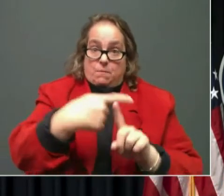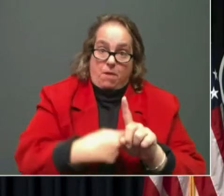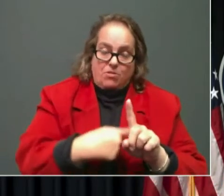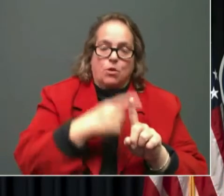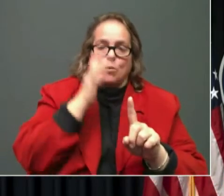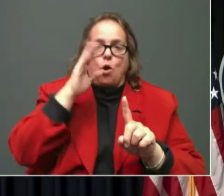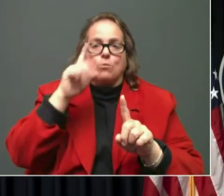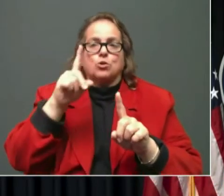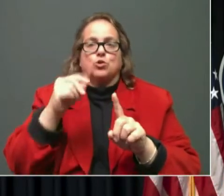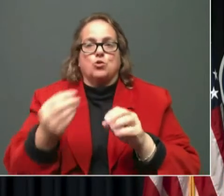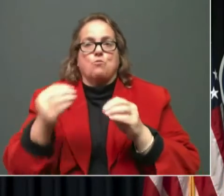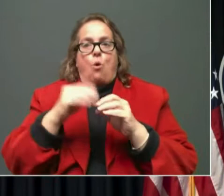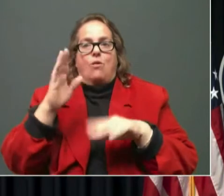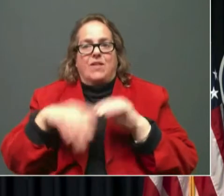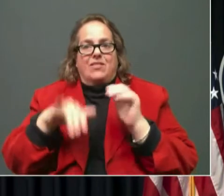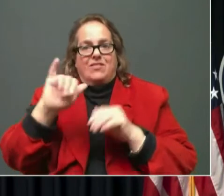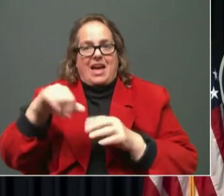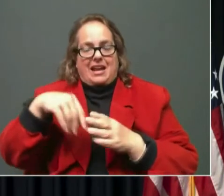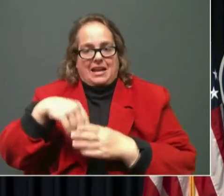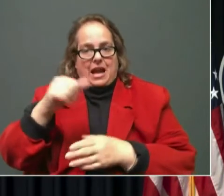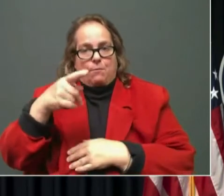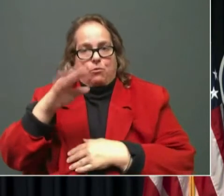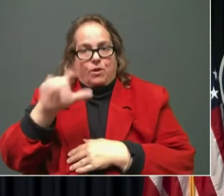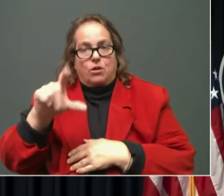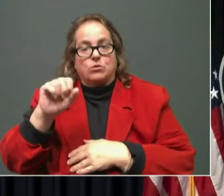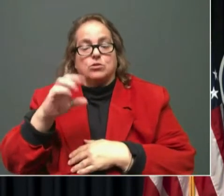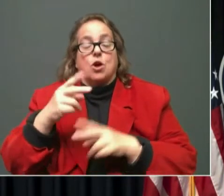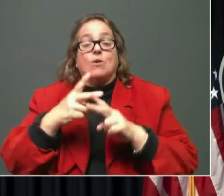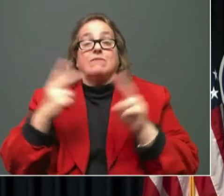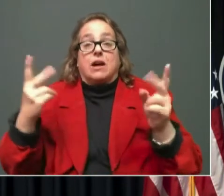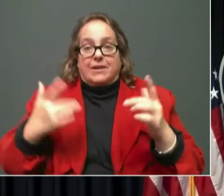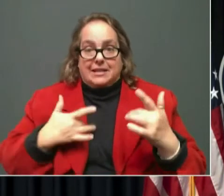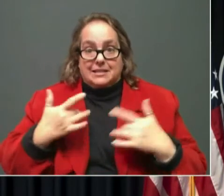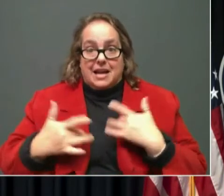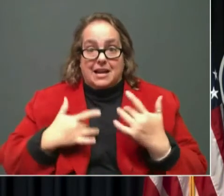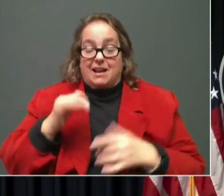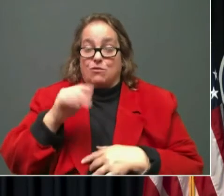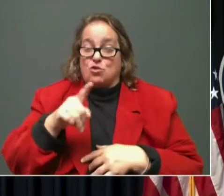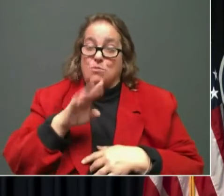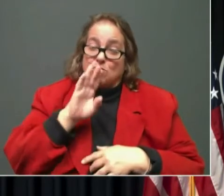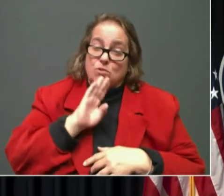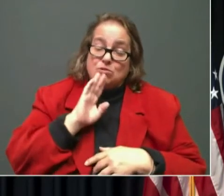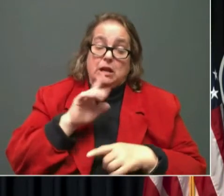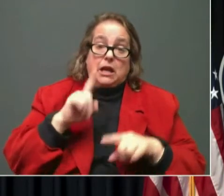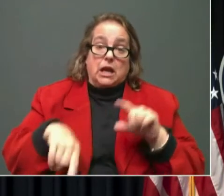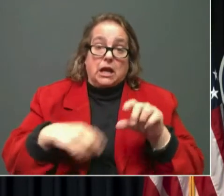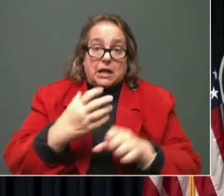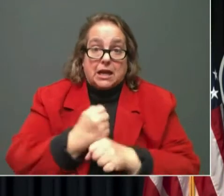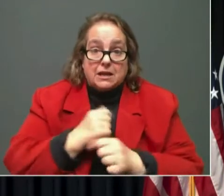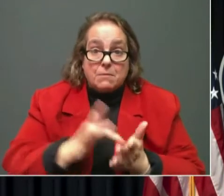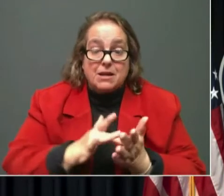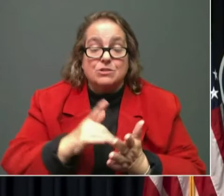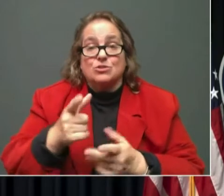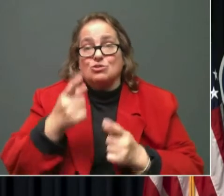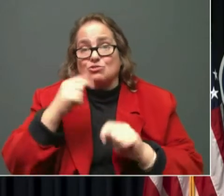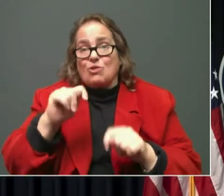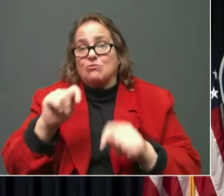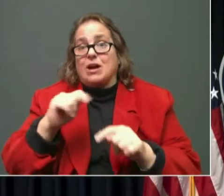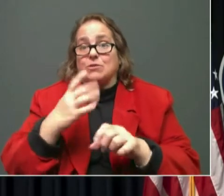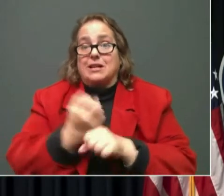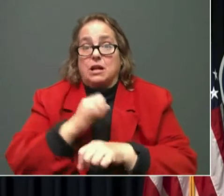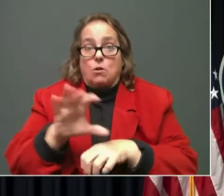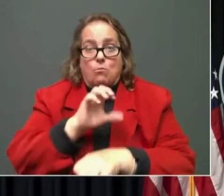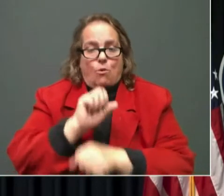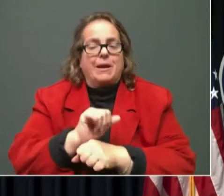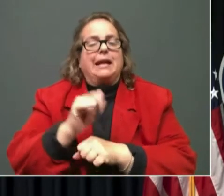in April. So really exciting. So if you've been frustrated, if you've been looking to get an appointment, it is coming